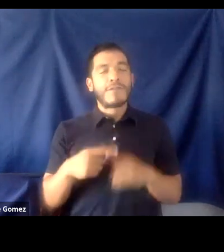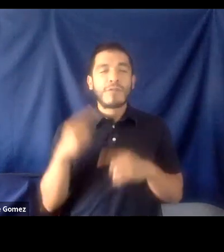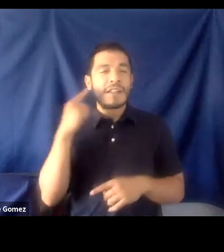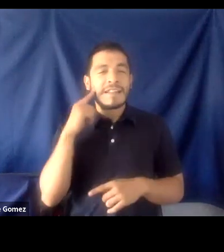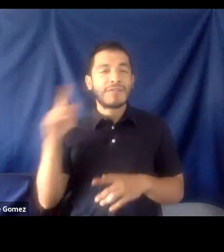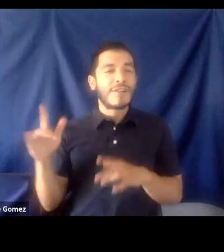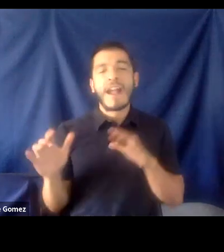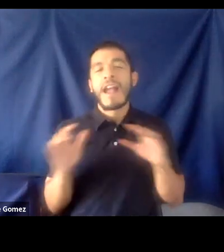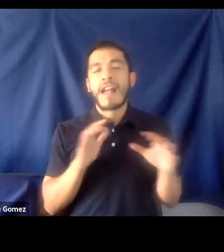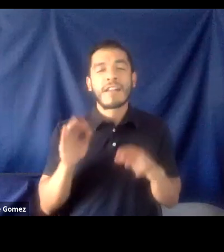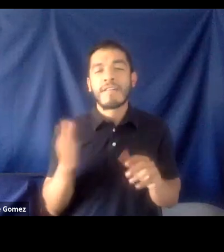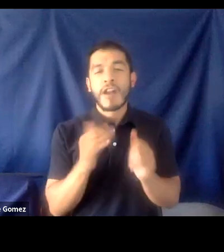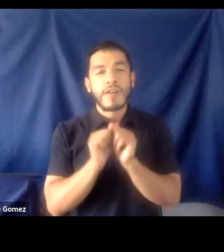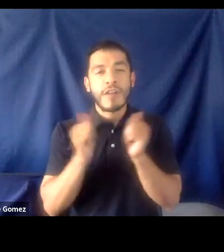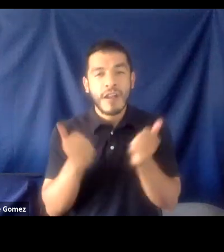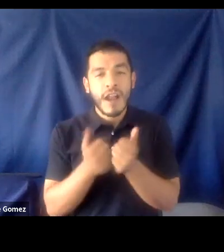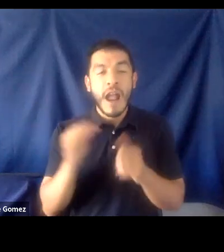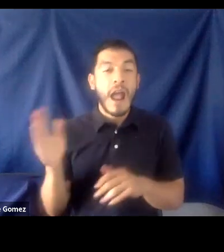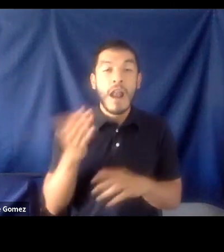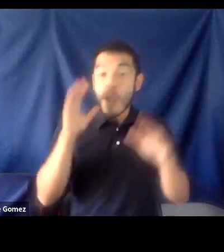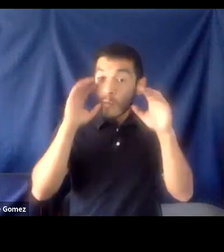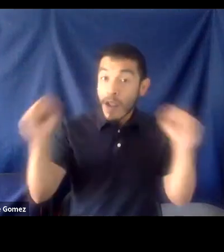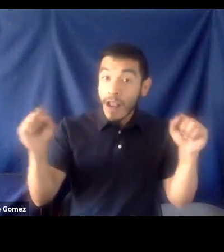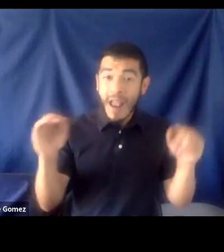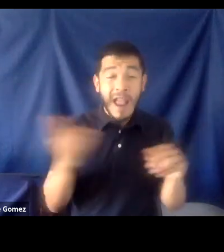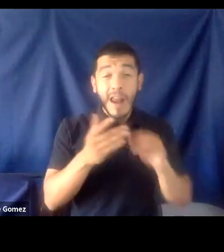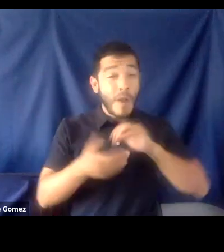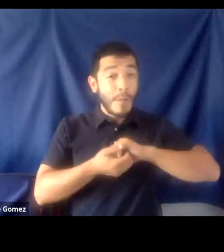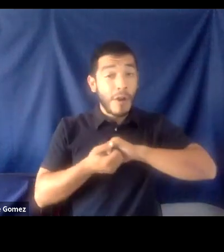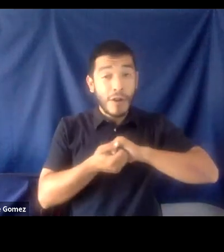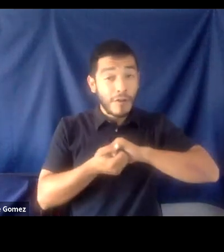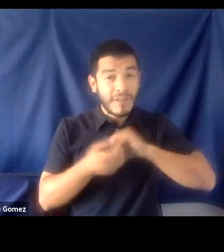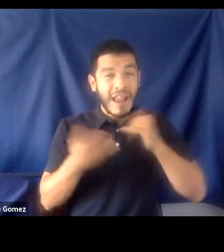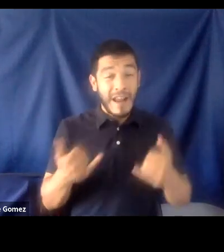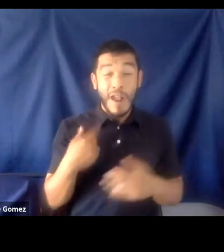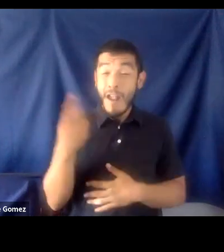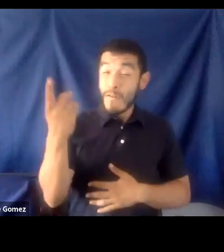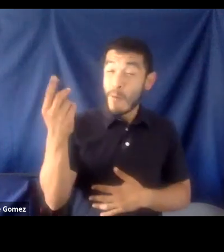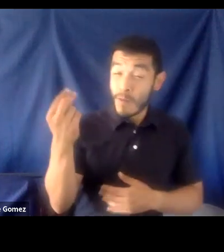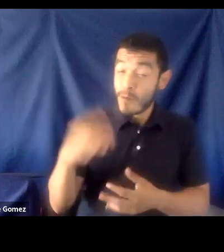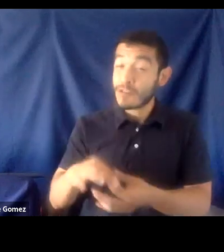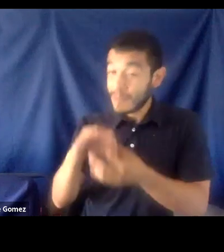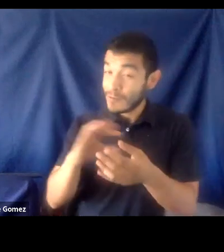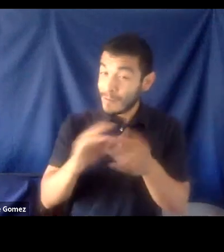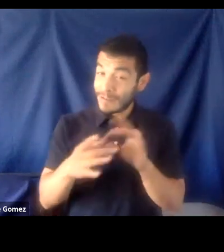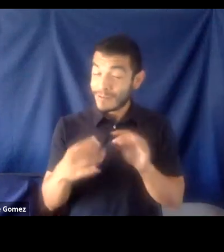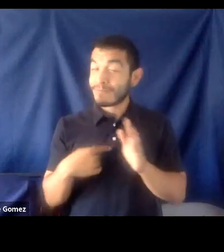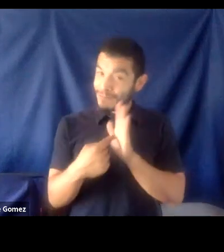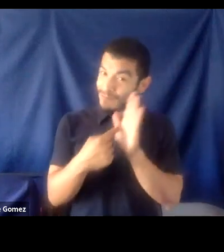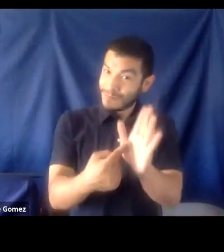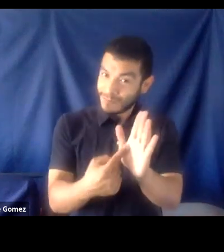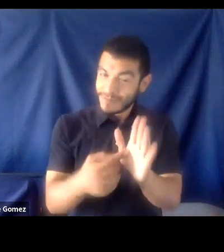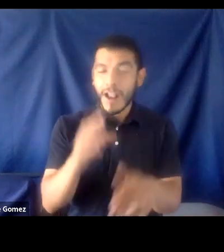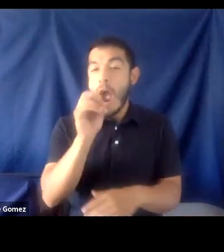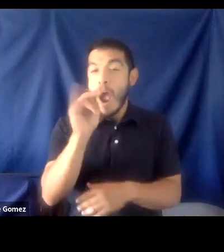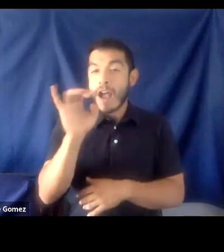our administration and our president and our partners. And now we have one more special message to share. Connie